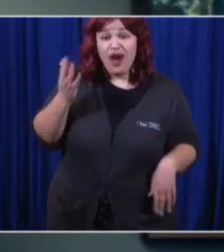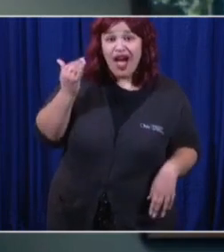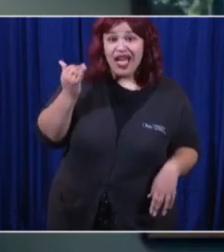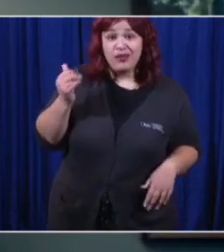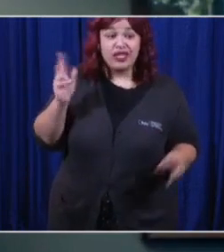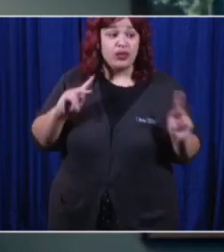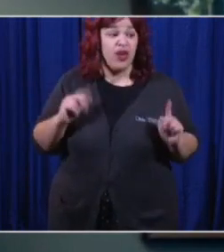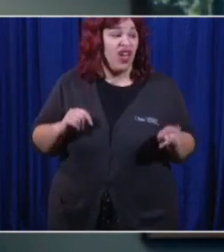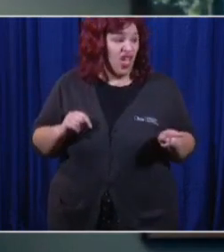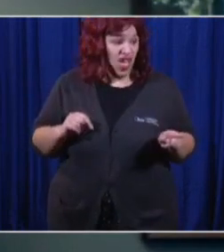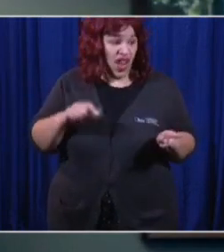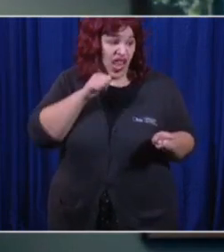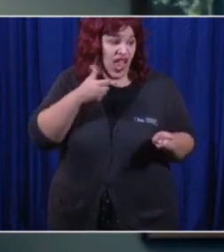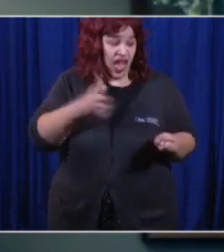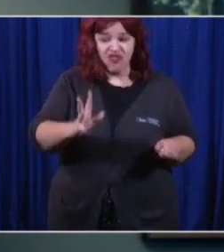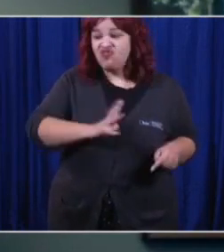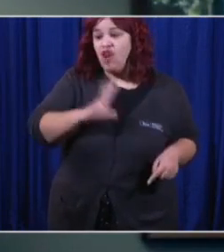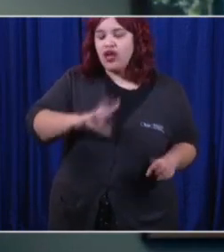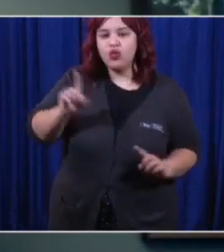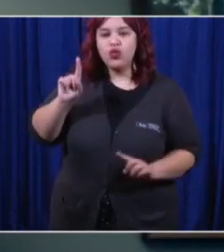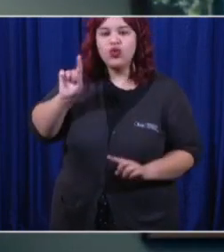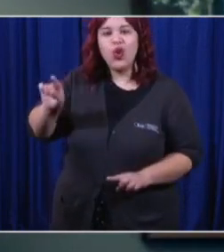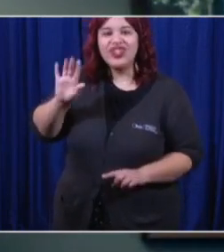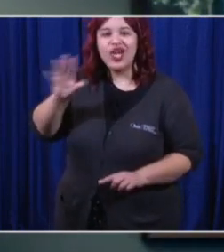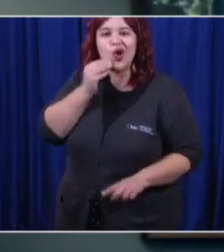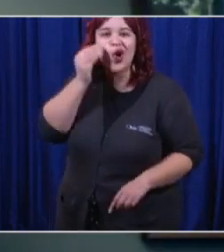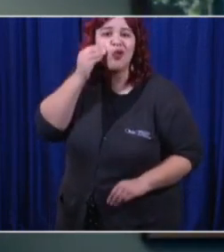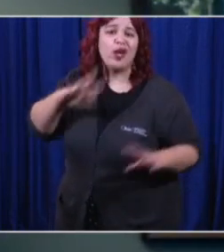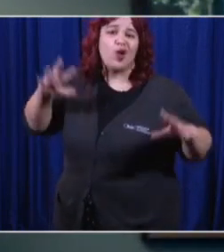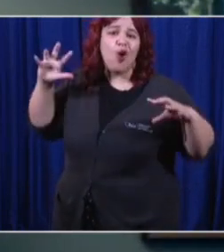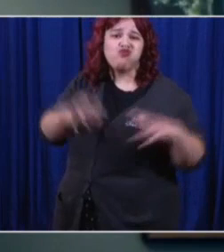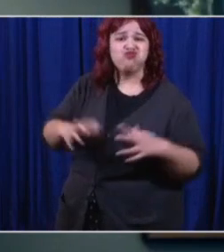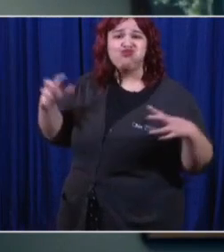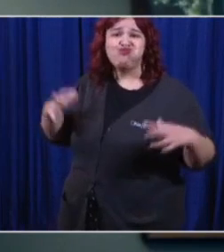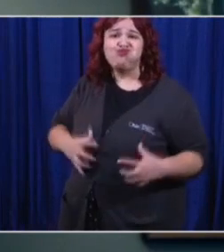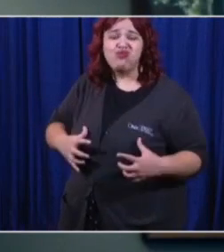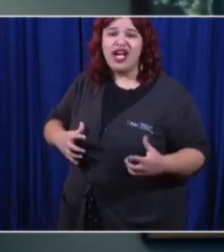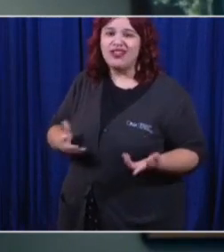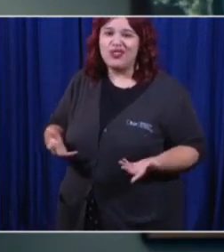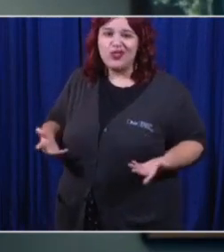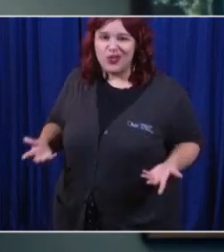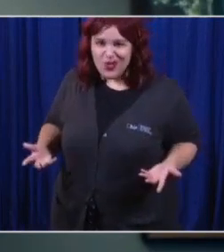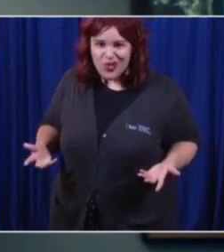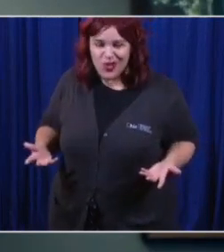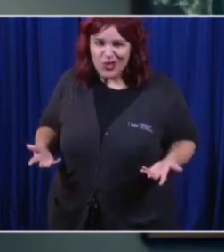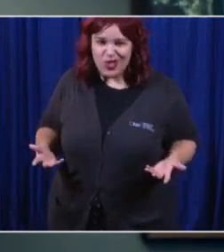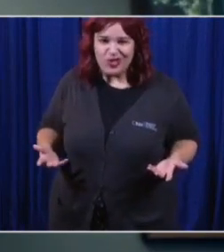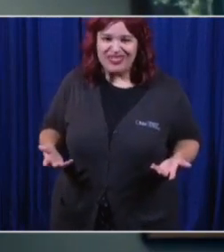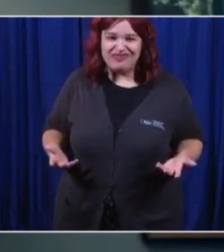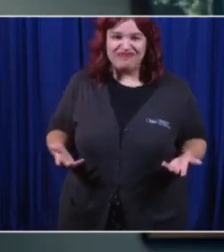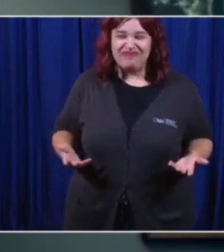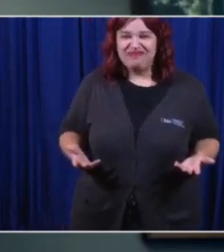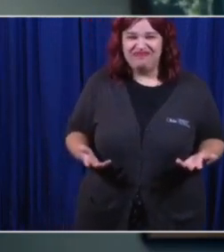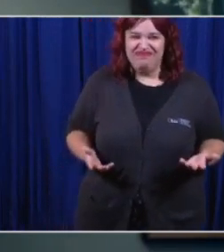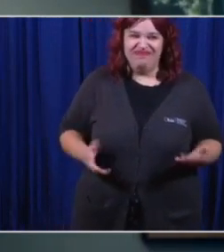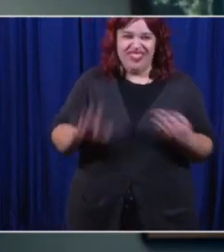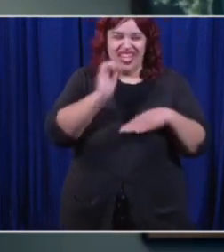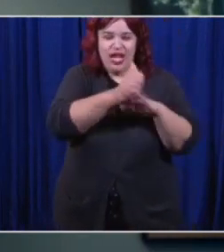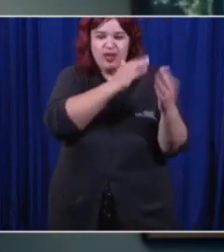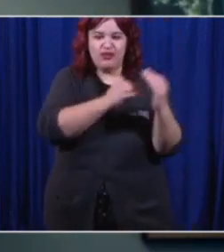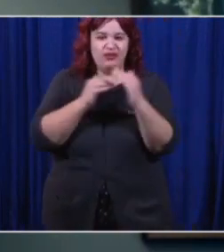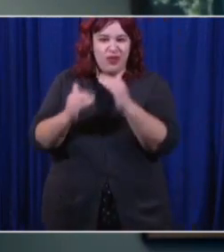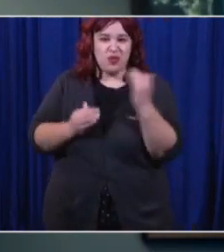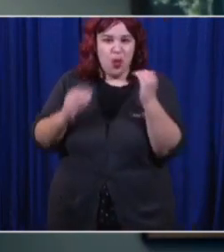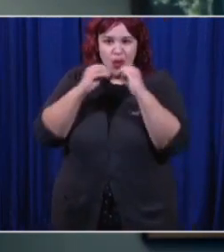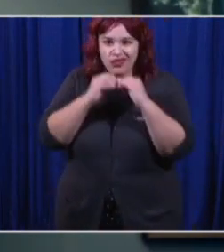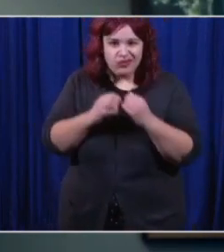that support from. So I don't necessarily think that that is our place today to go and look at limiting some of those different numbers. I think we are where